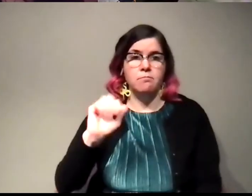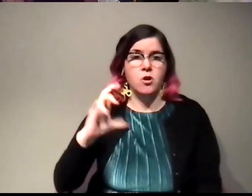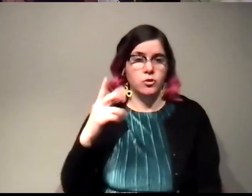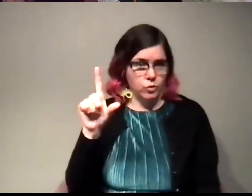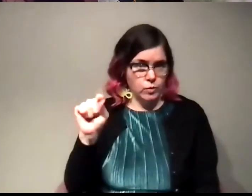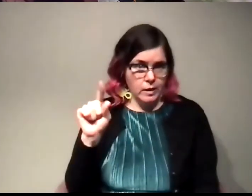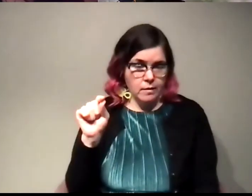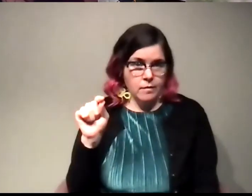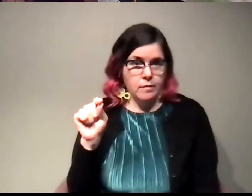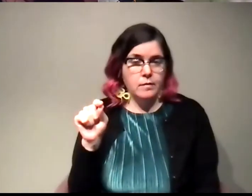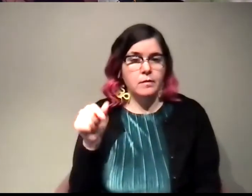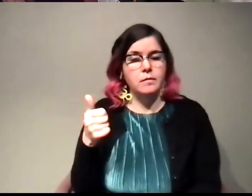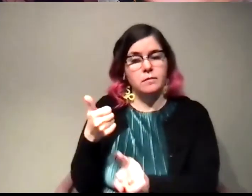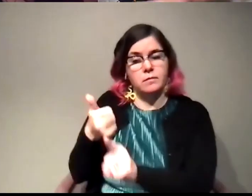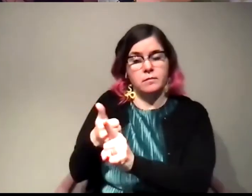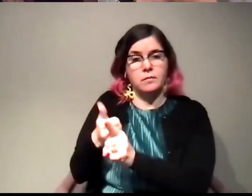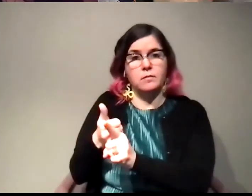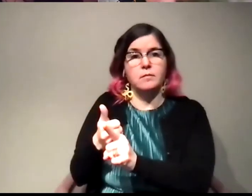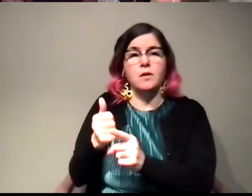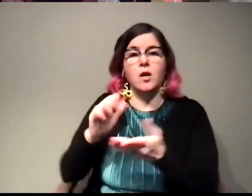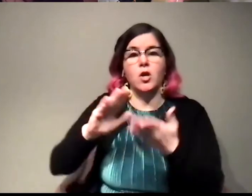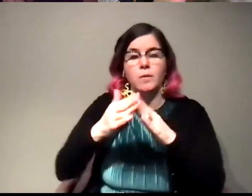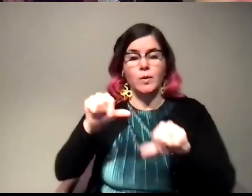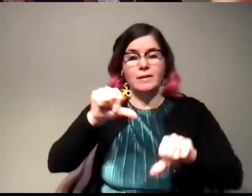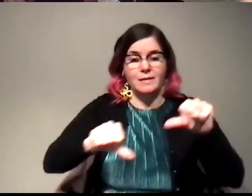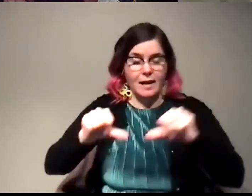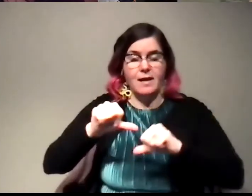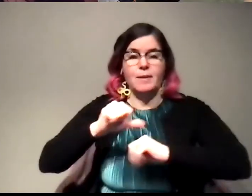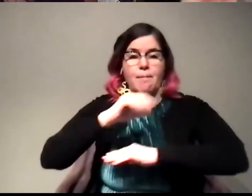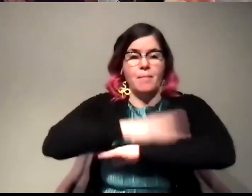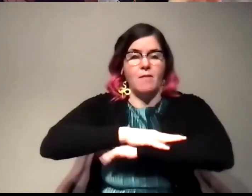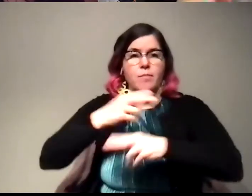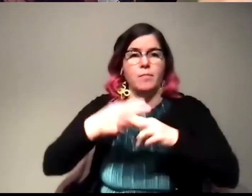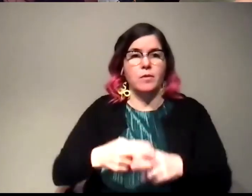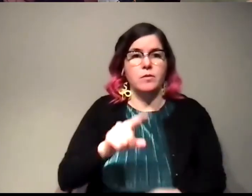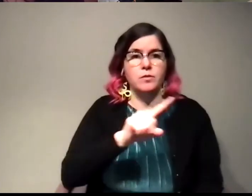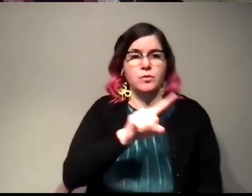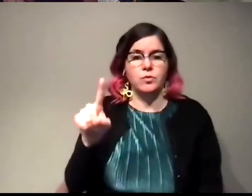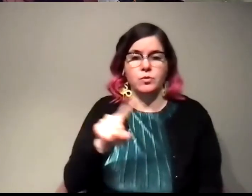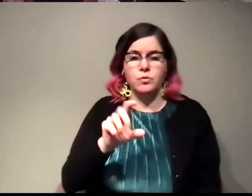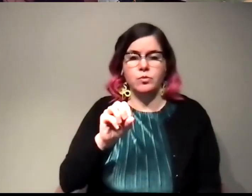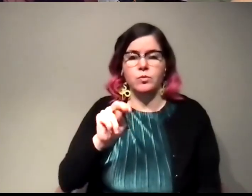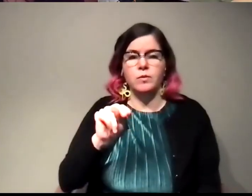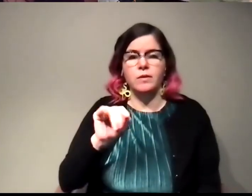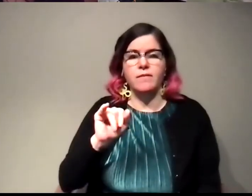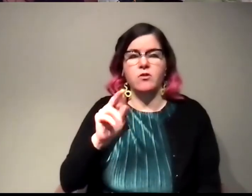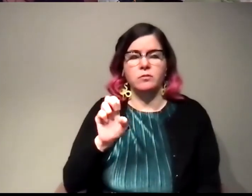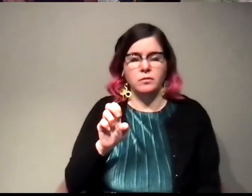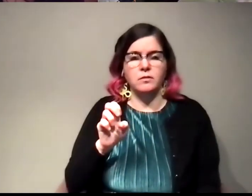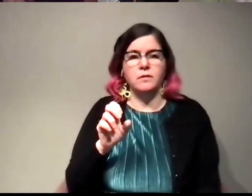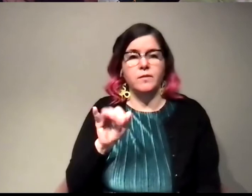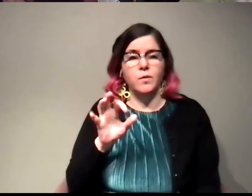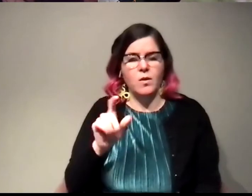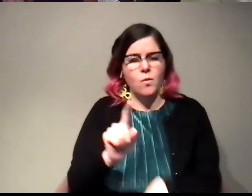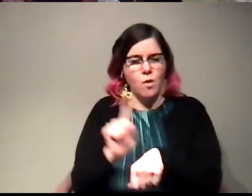that's about a community science platform called Zooniverse. If you want to go to that, it's at 1 p.m.